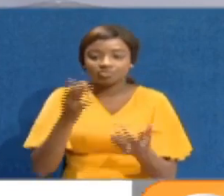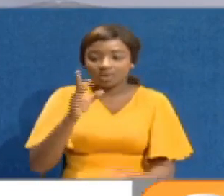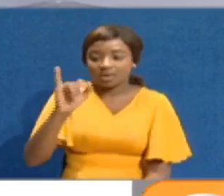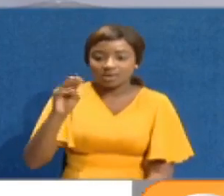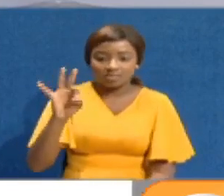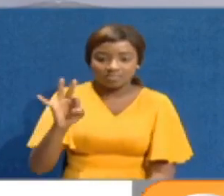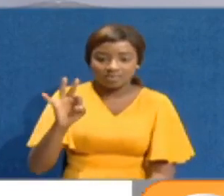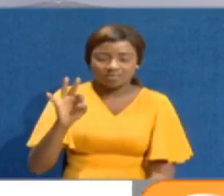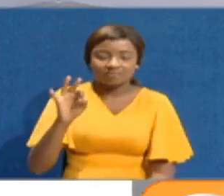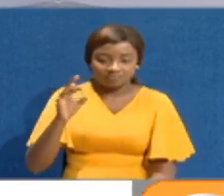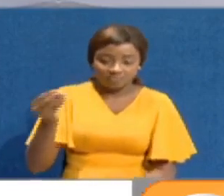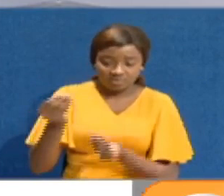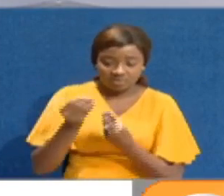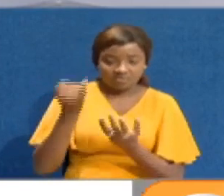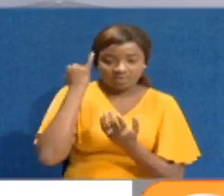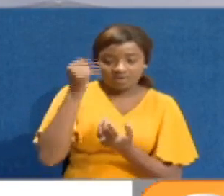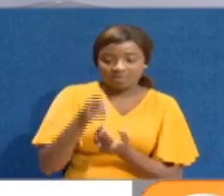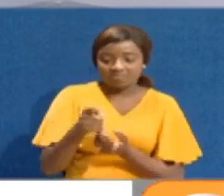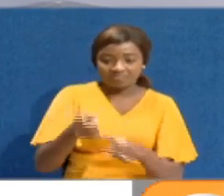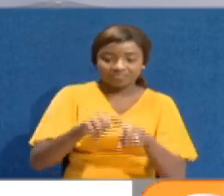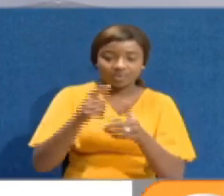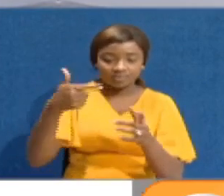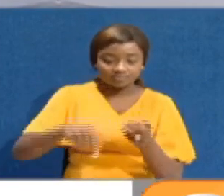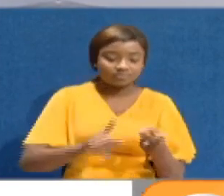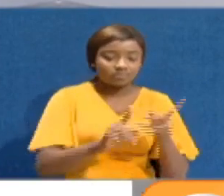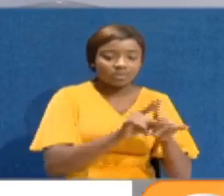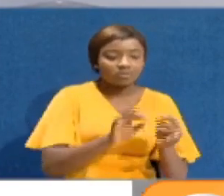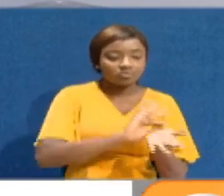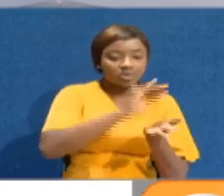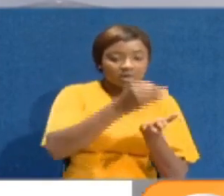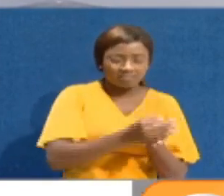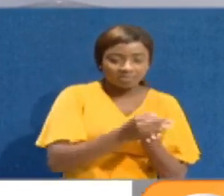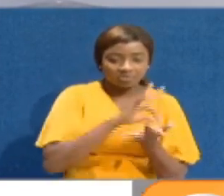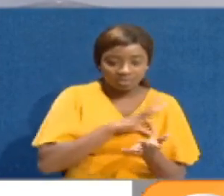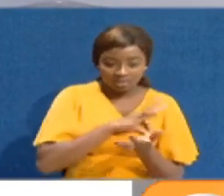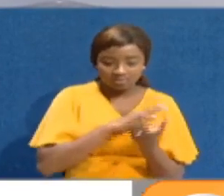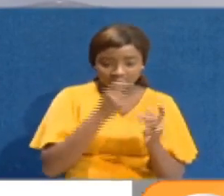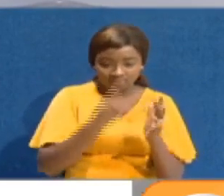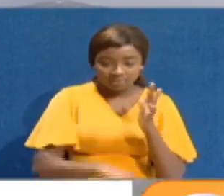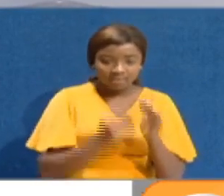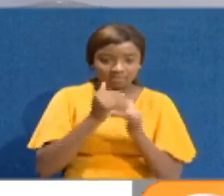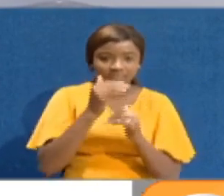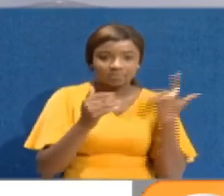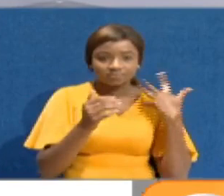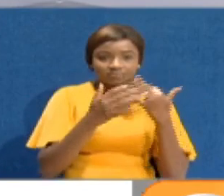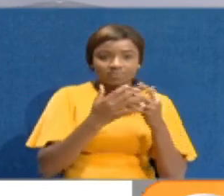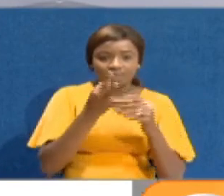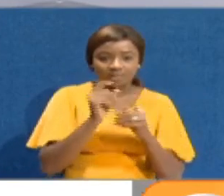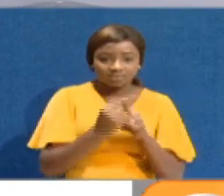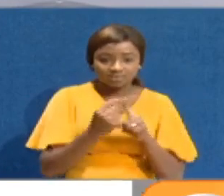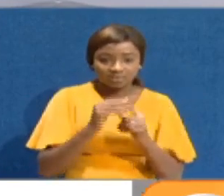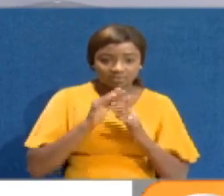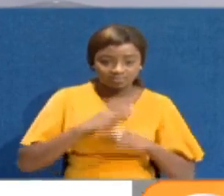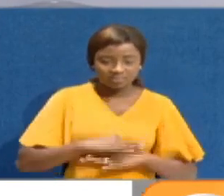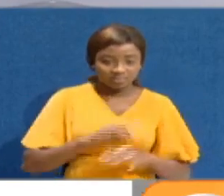about 68 billion shillings to the country. It also saw the reintroduction of capital gains tax after a 30-year break. And that